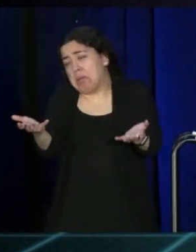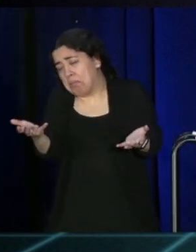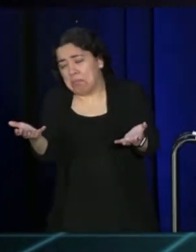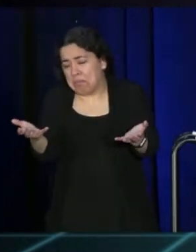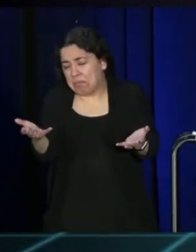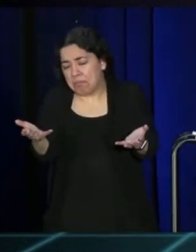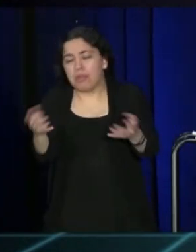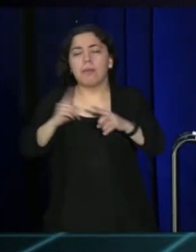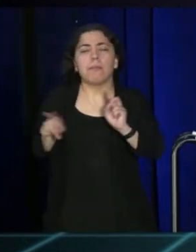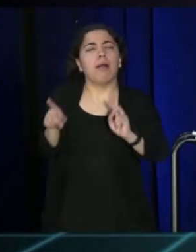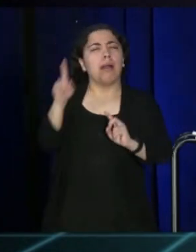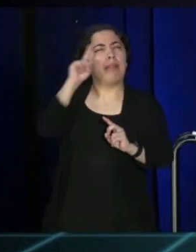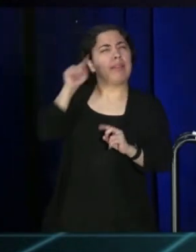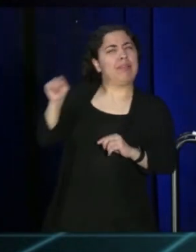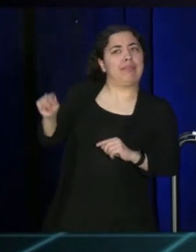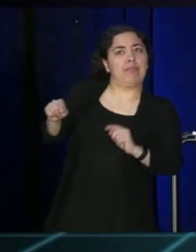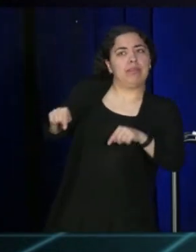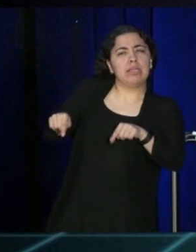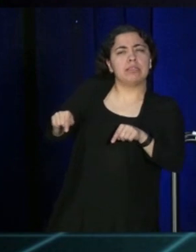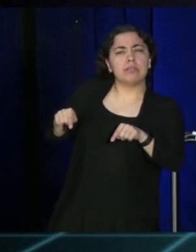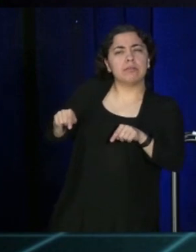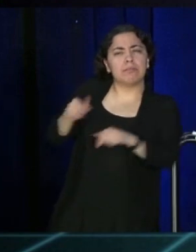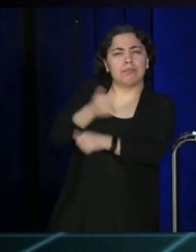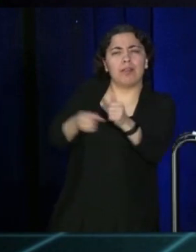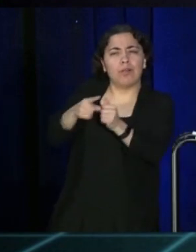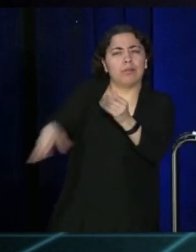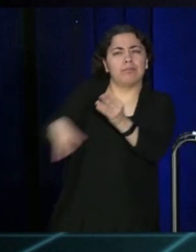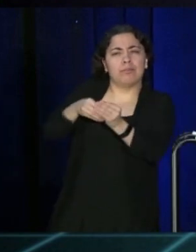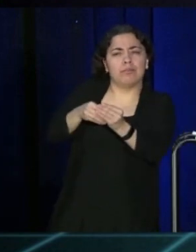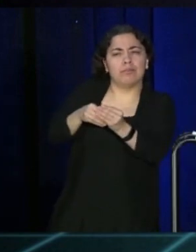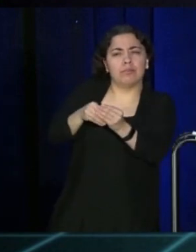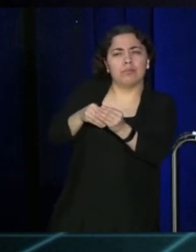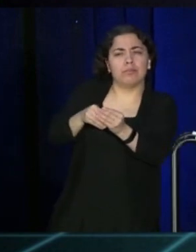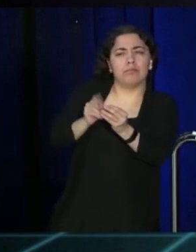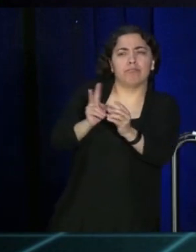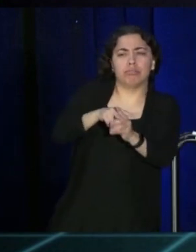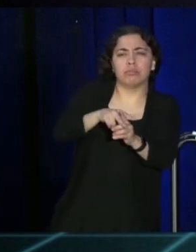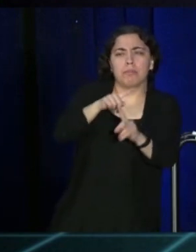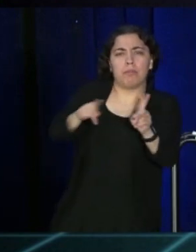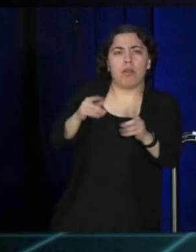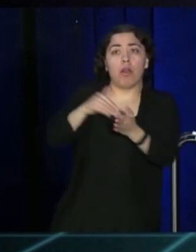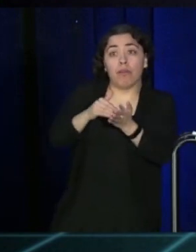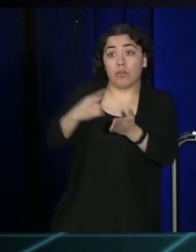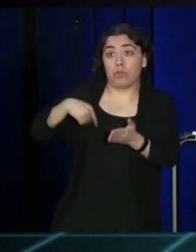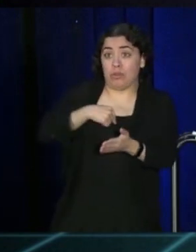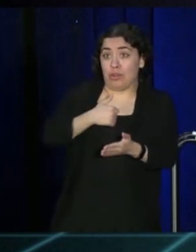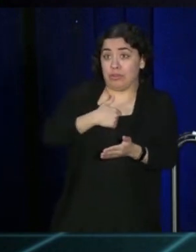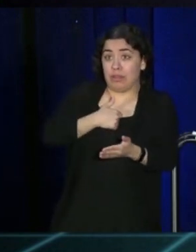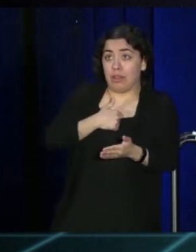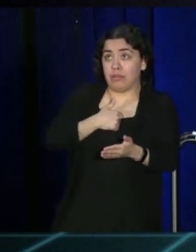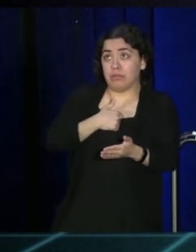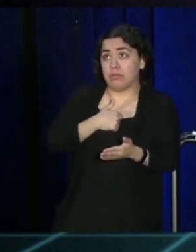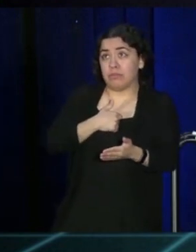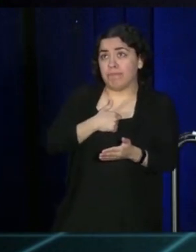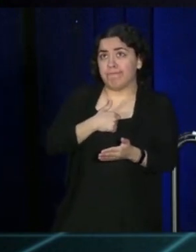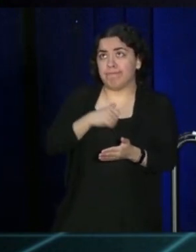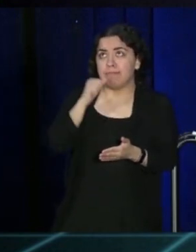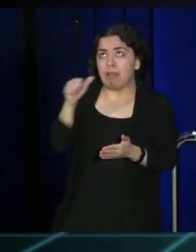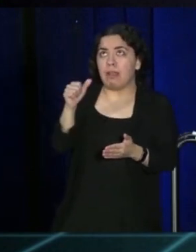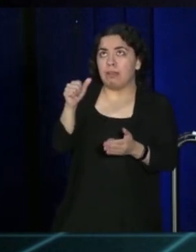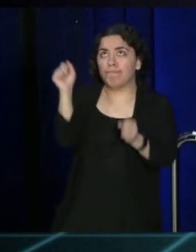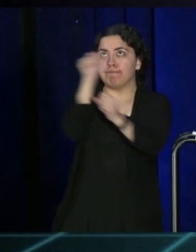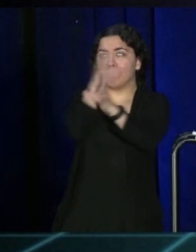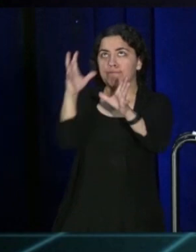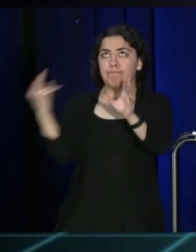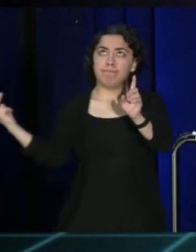this is something that anybody could put into place. It's just often we don't think about this experience because we're developing